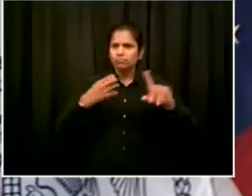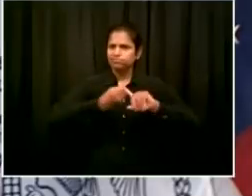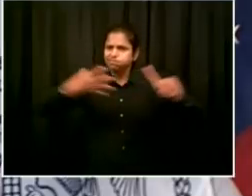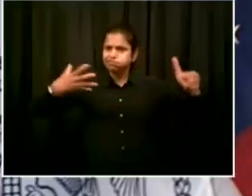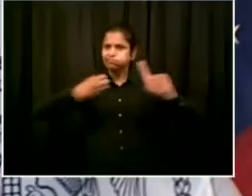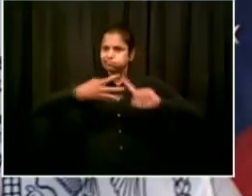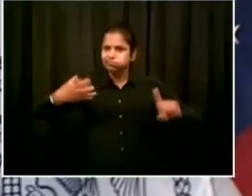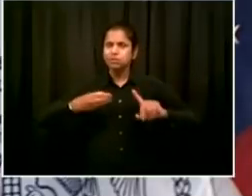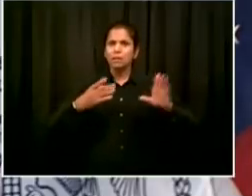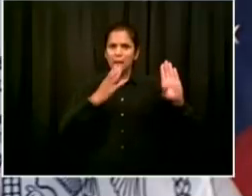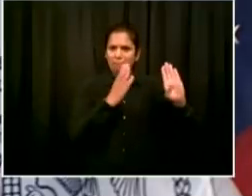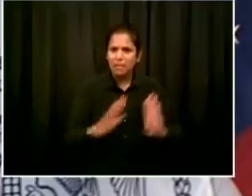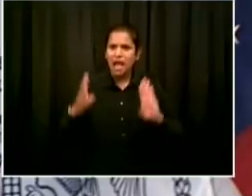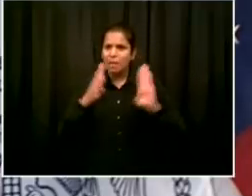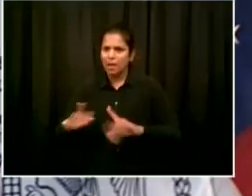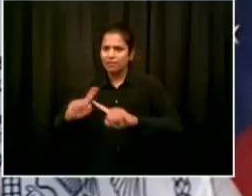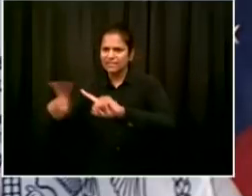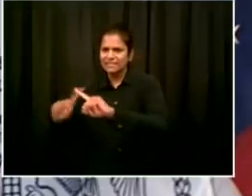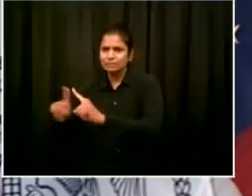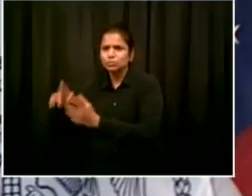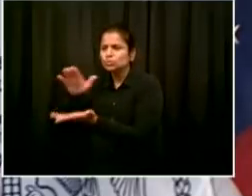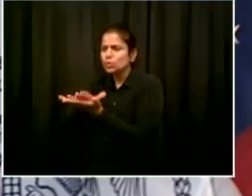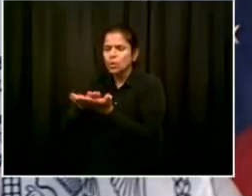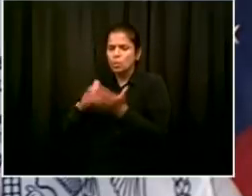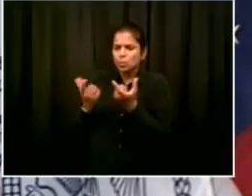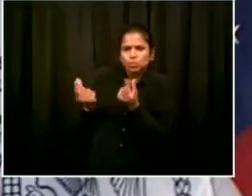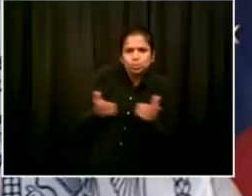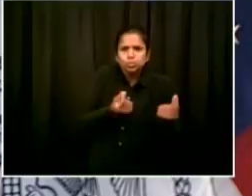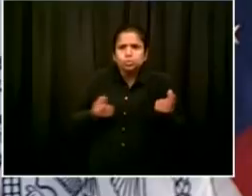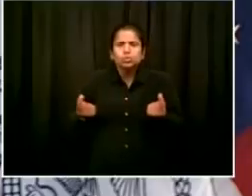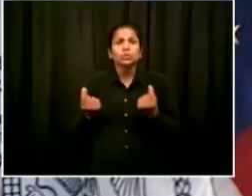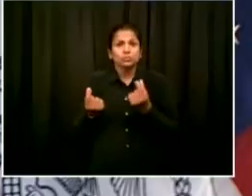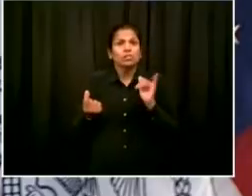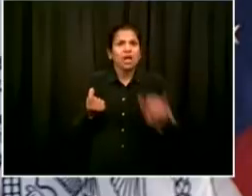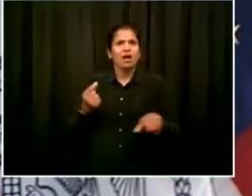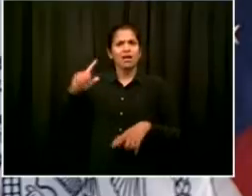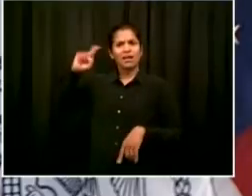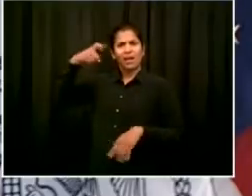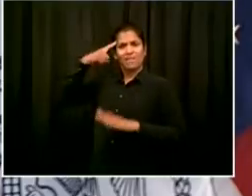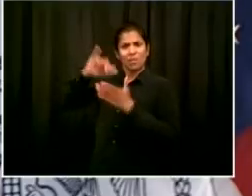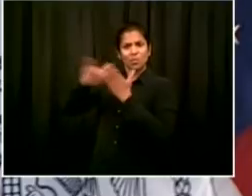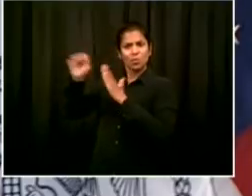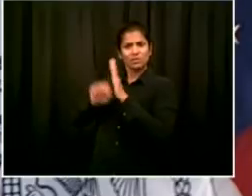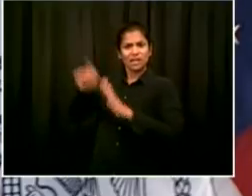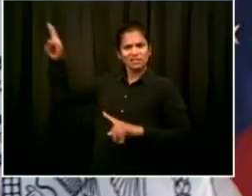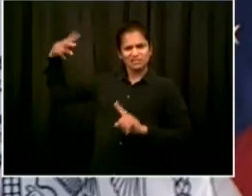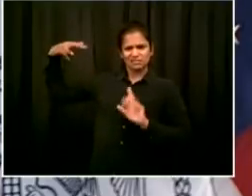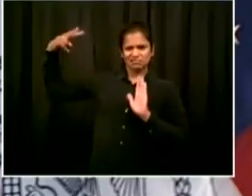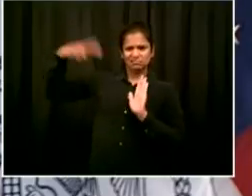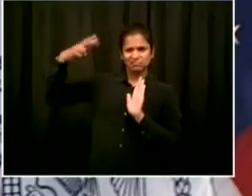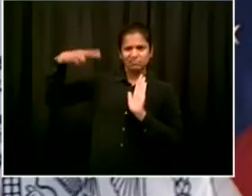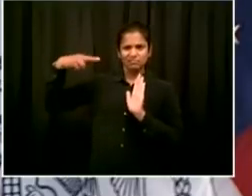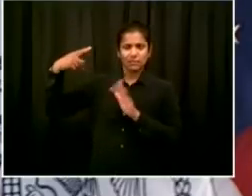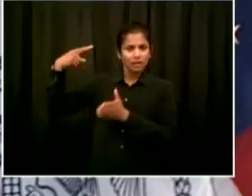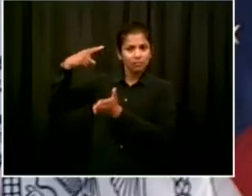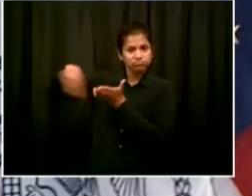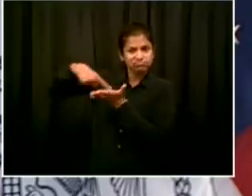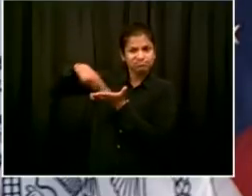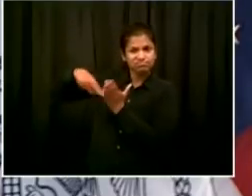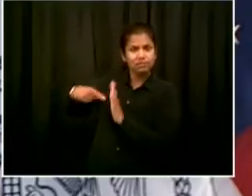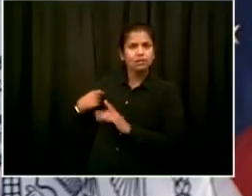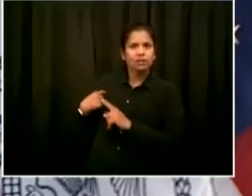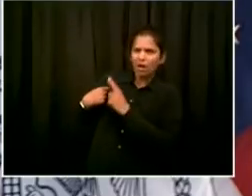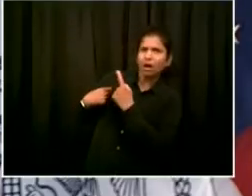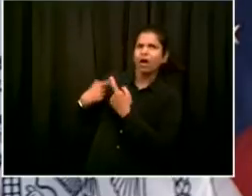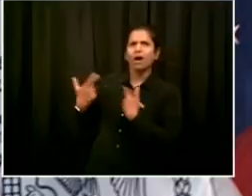taking pot shots at that. I mean, aren't you irritated at that? Rich, I am past the point of irritation.